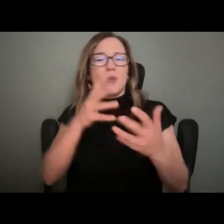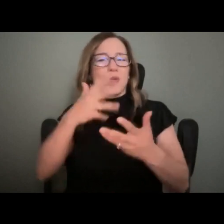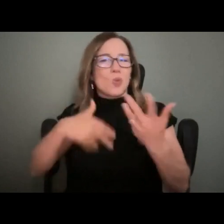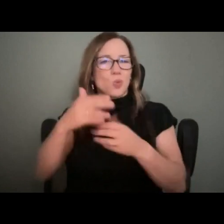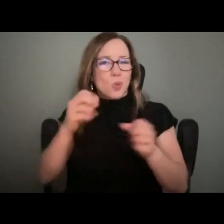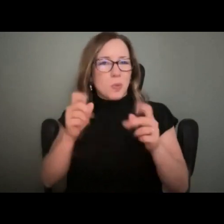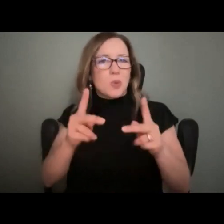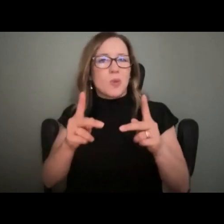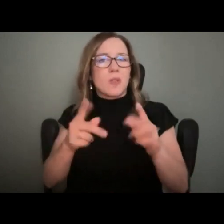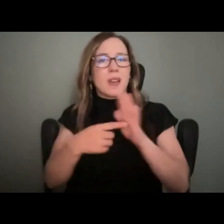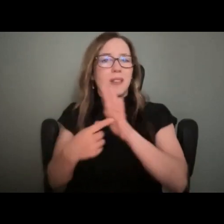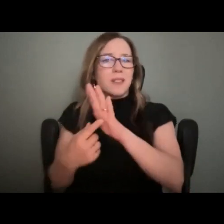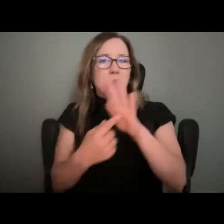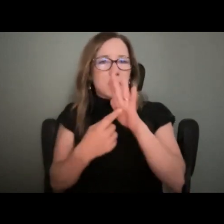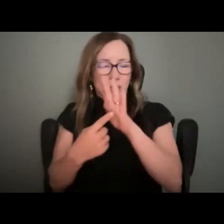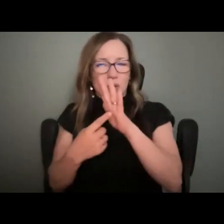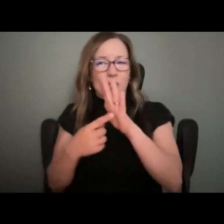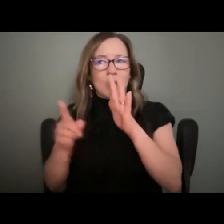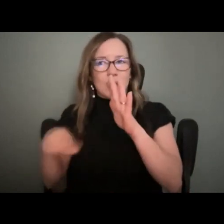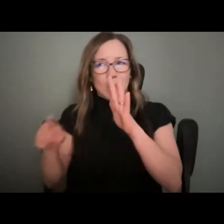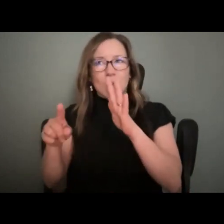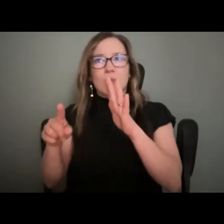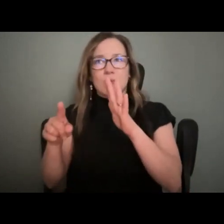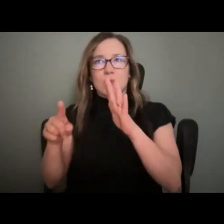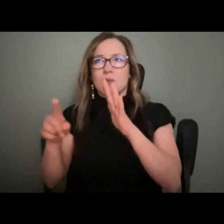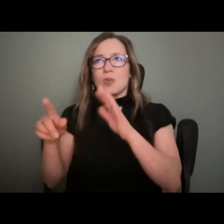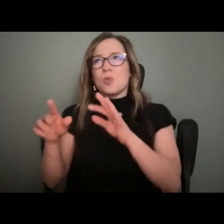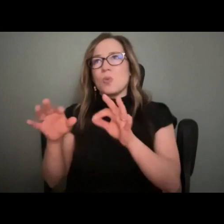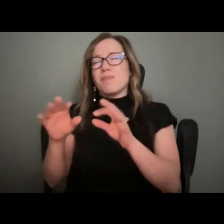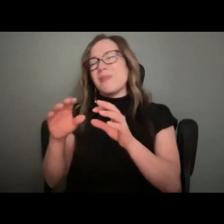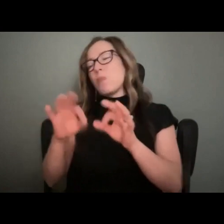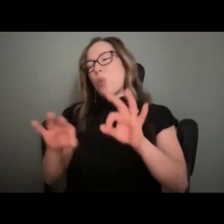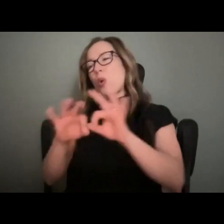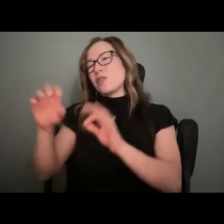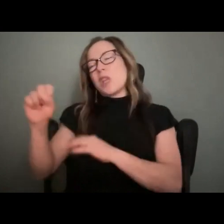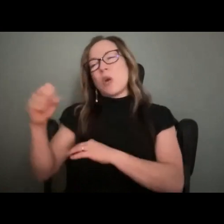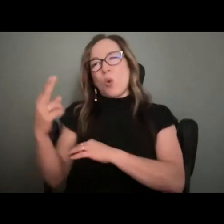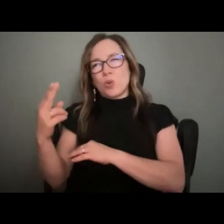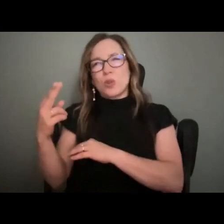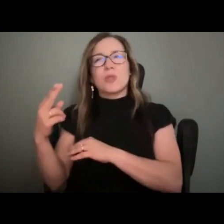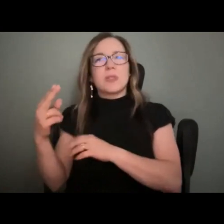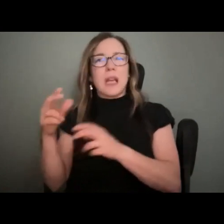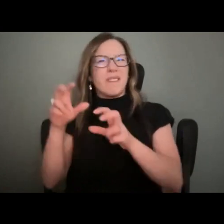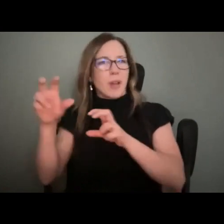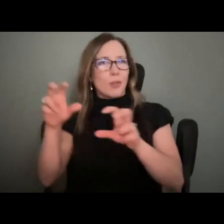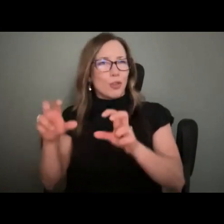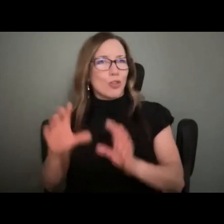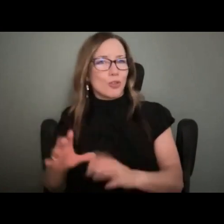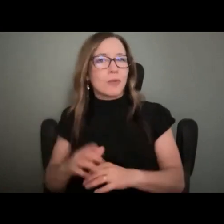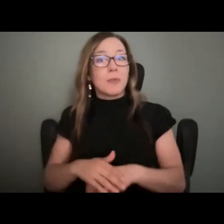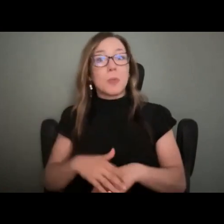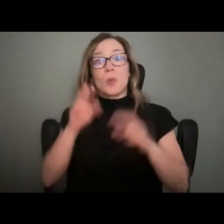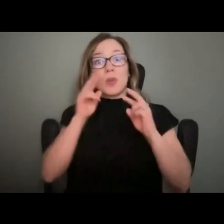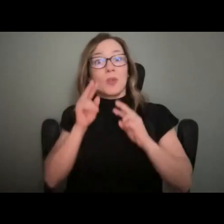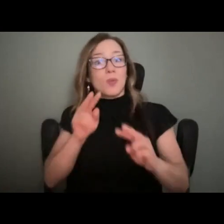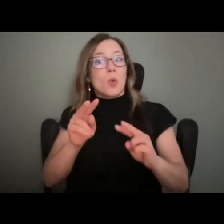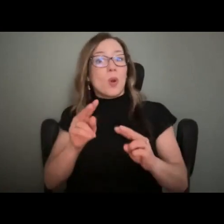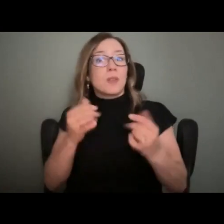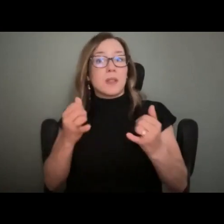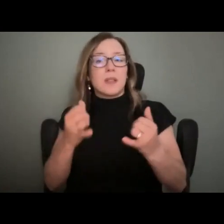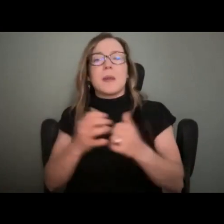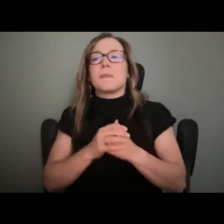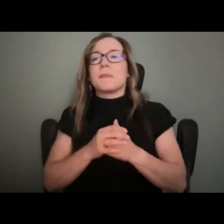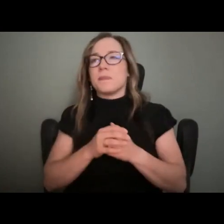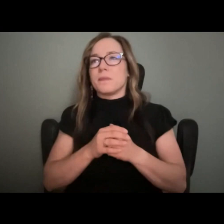program impact to funders and key stakeholders. Thank you again, everyone, and I really look forward to today. Meredith, go